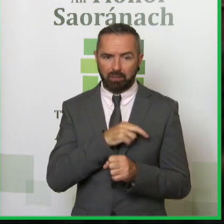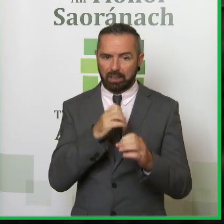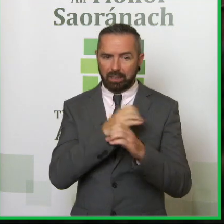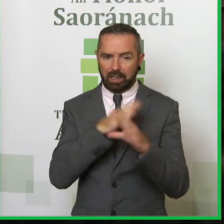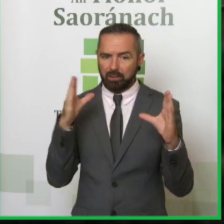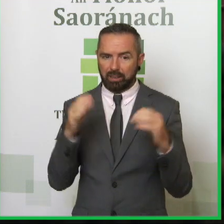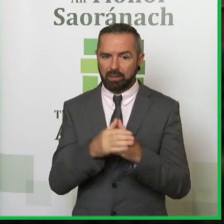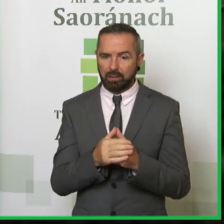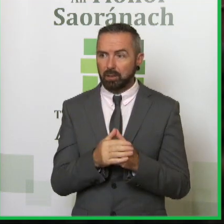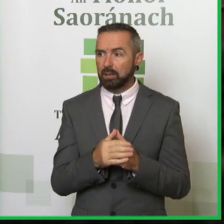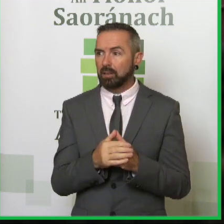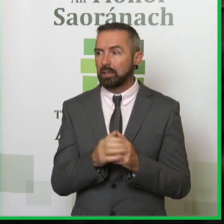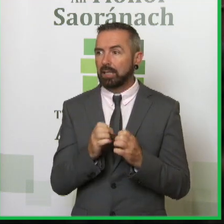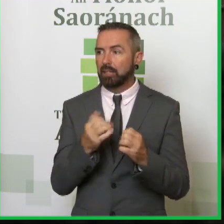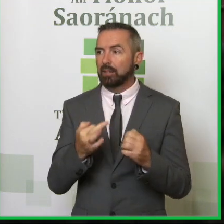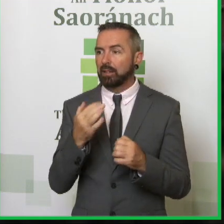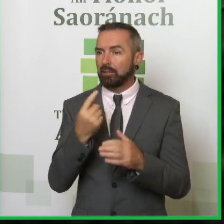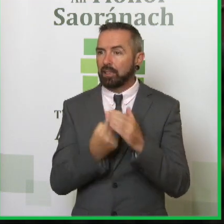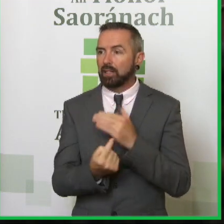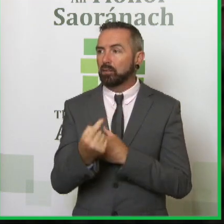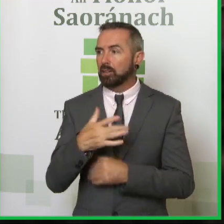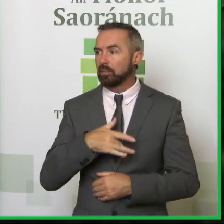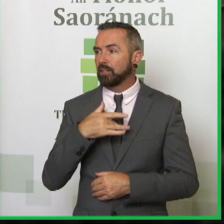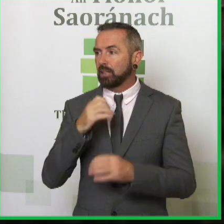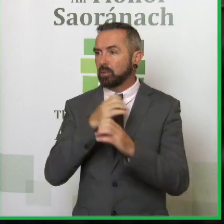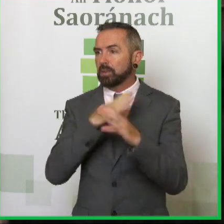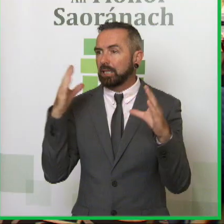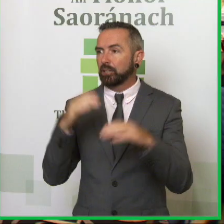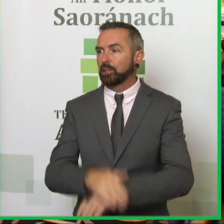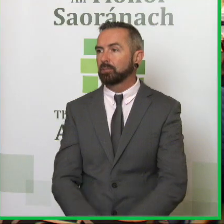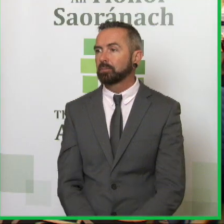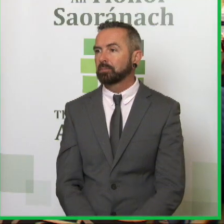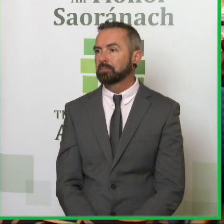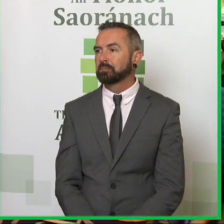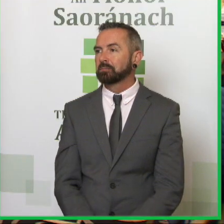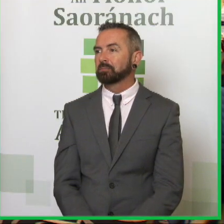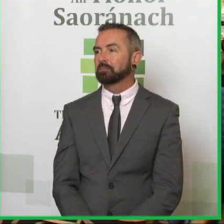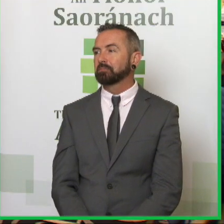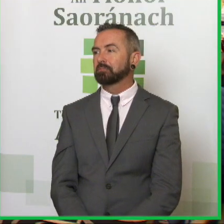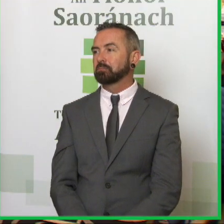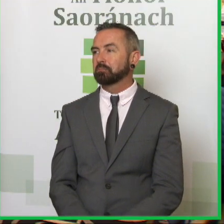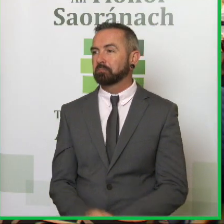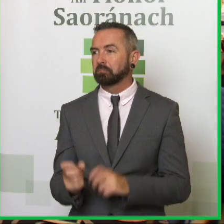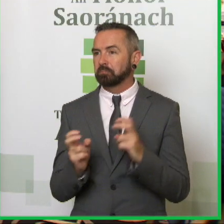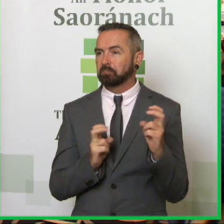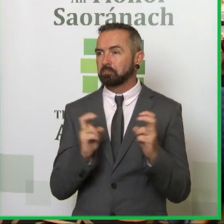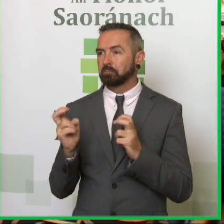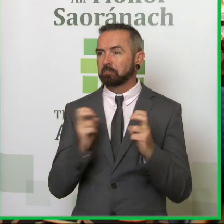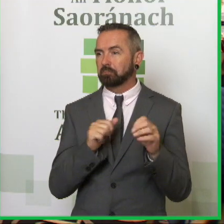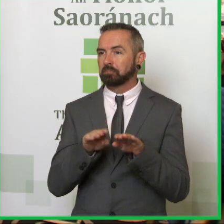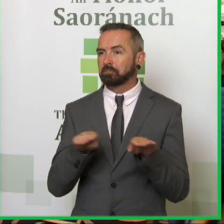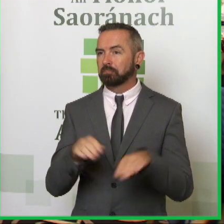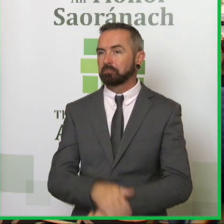Even if individual people thought there was clear. We can keep going, but I'm going to stick with 6.2.